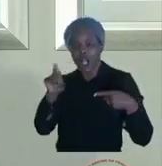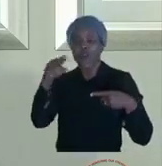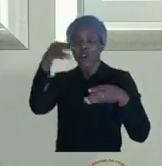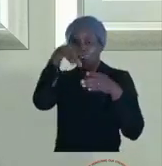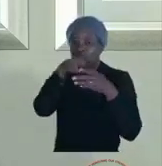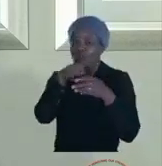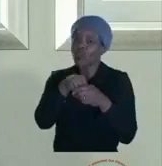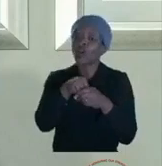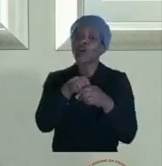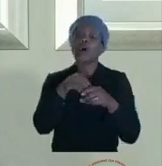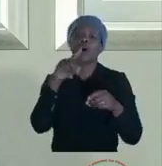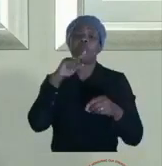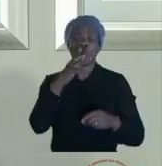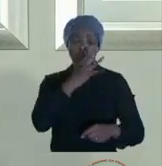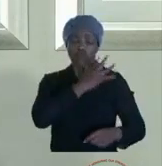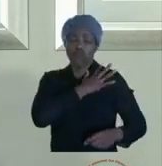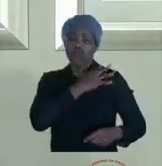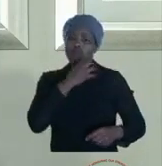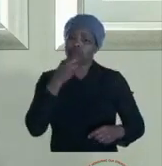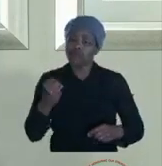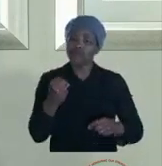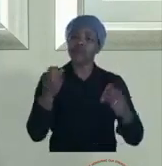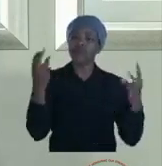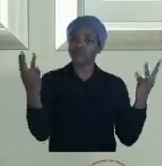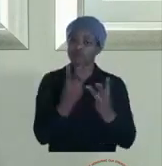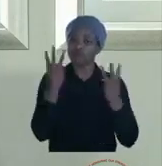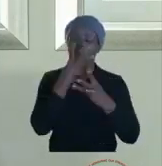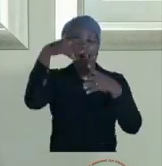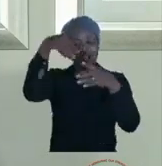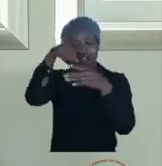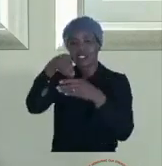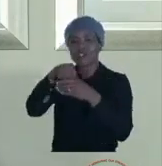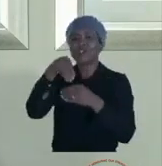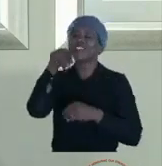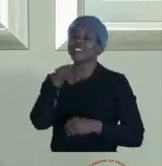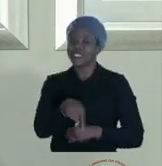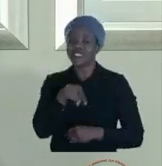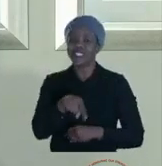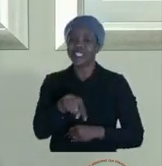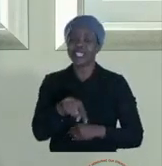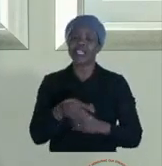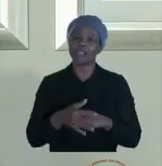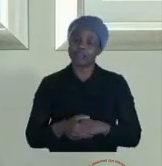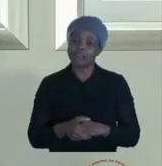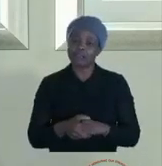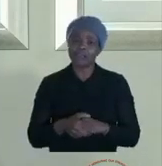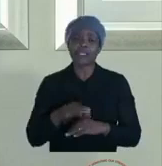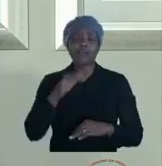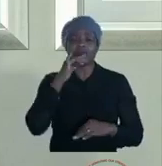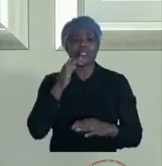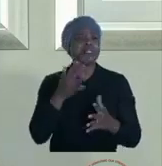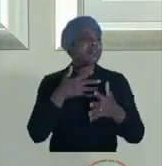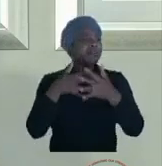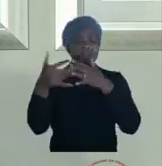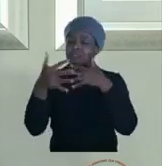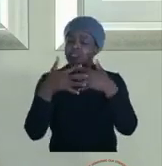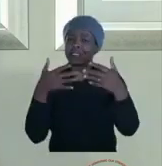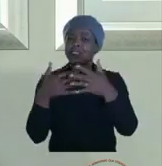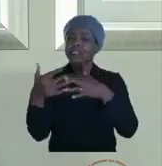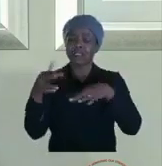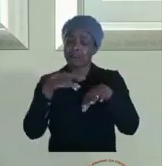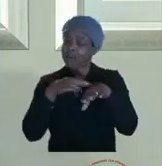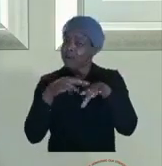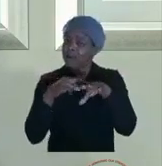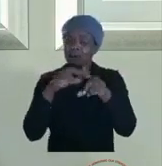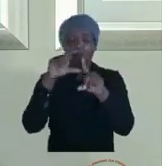1990s. Freedom Park is a place where all our people from all colors,